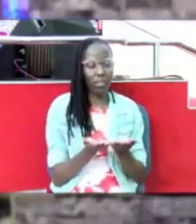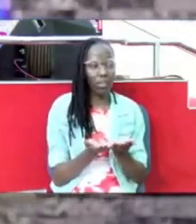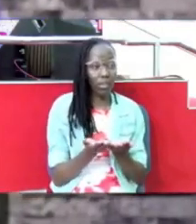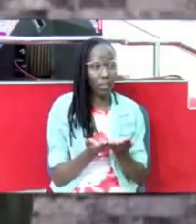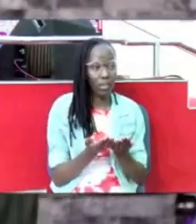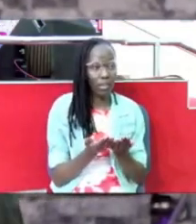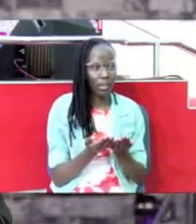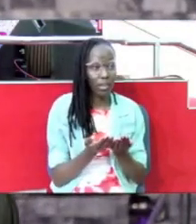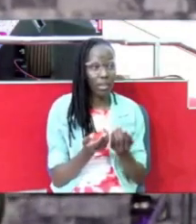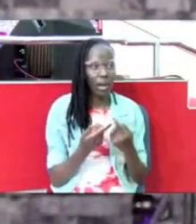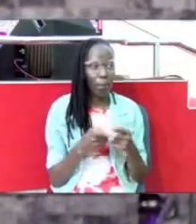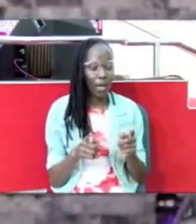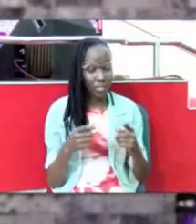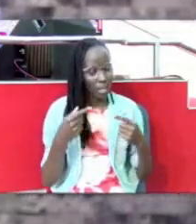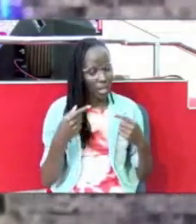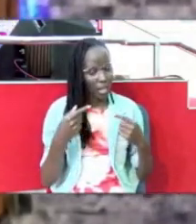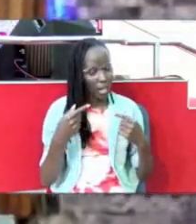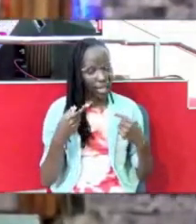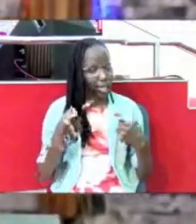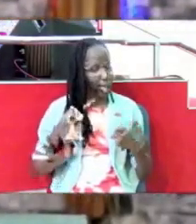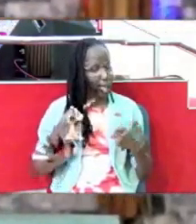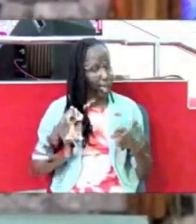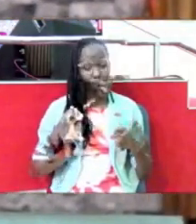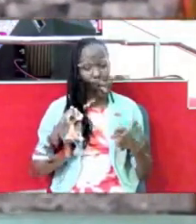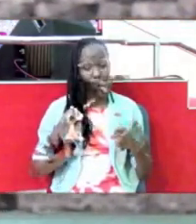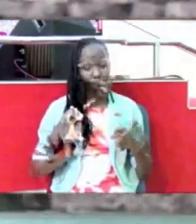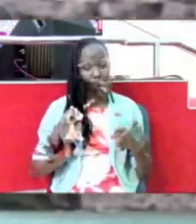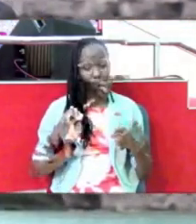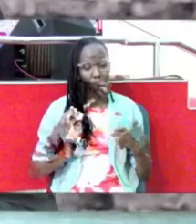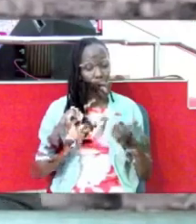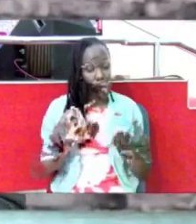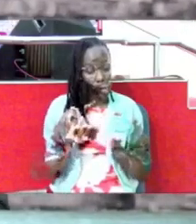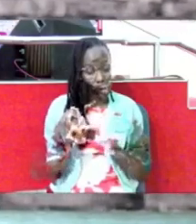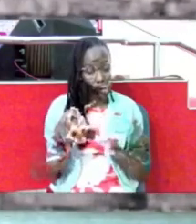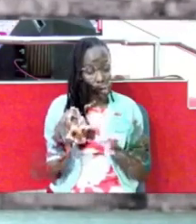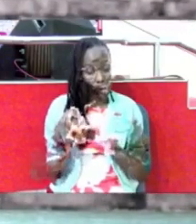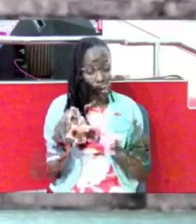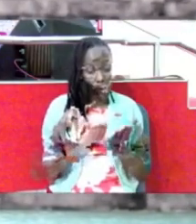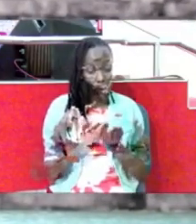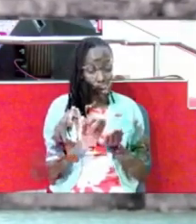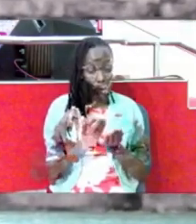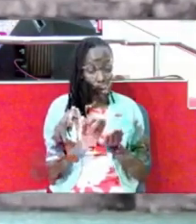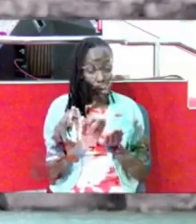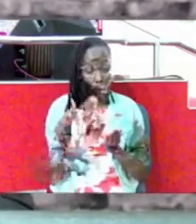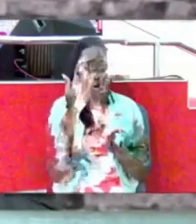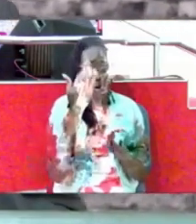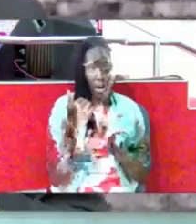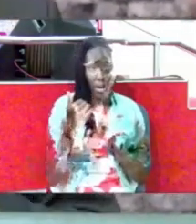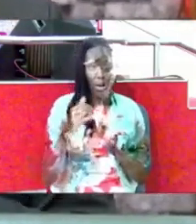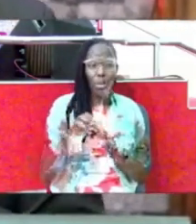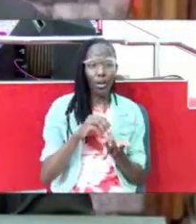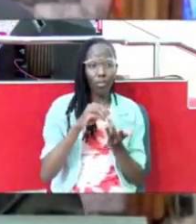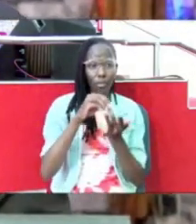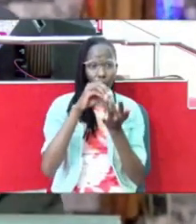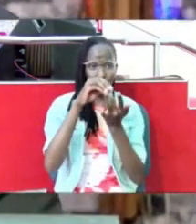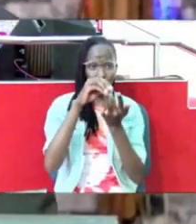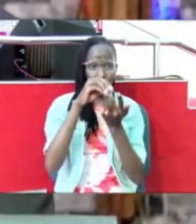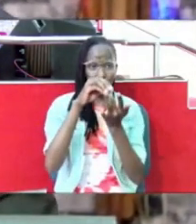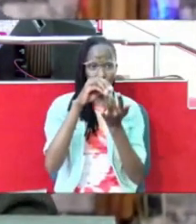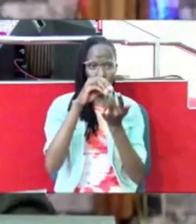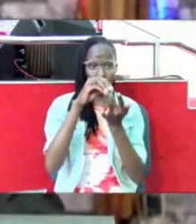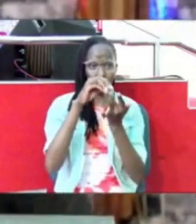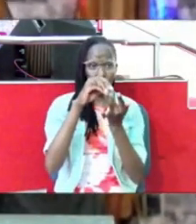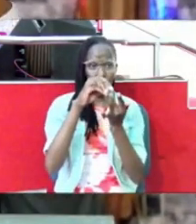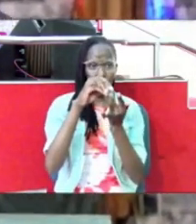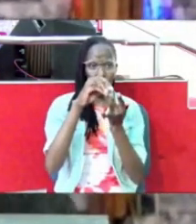But let's serve the Lord because we are the redeemed of the Lord. Wacha tukamtumikia Mungu kwa sababu sisi ni wale ambayo wamekombolewa na yeye.